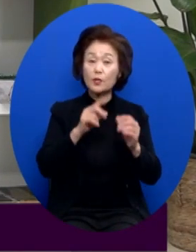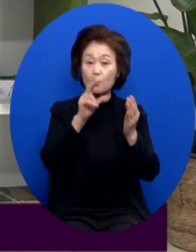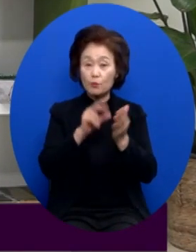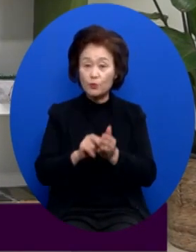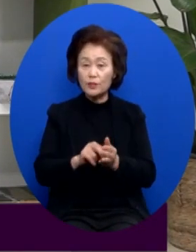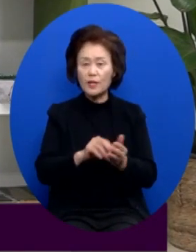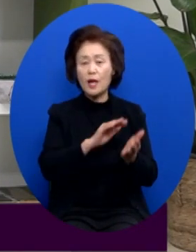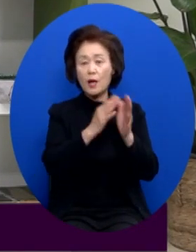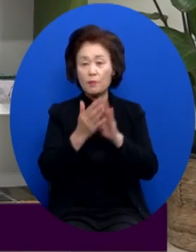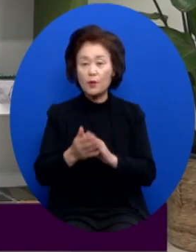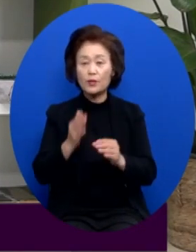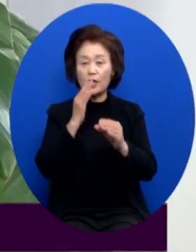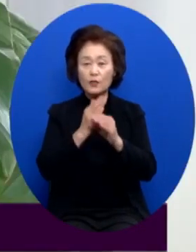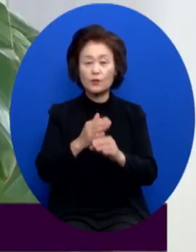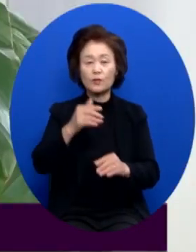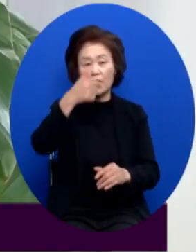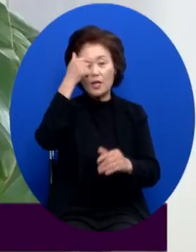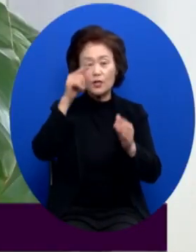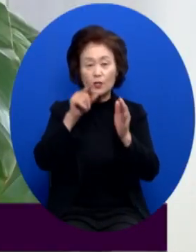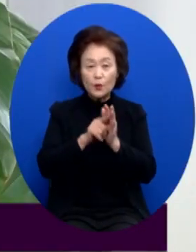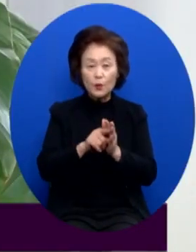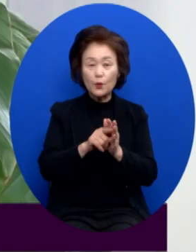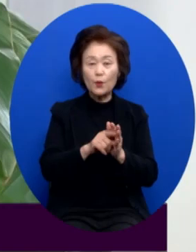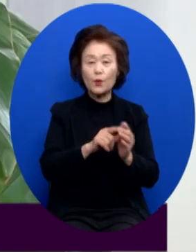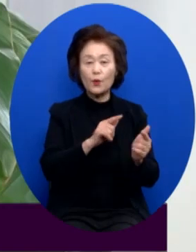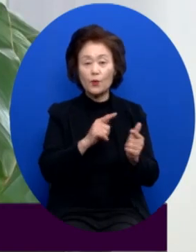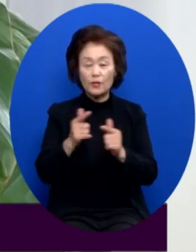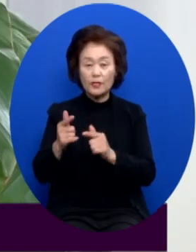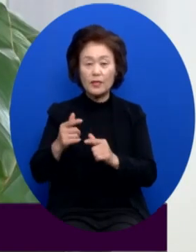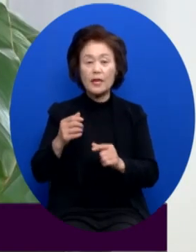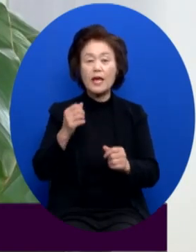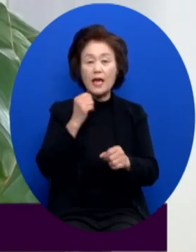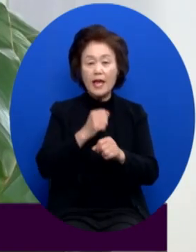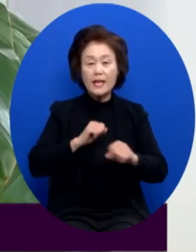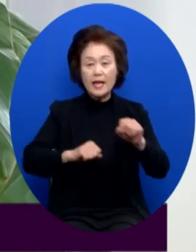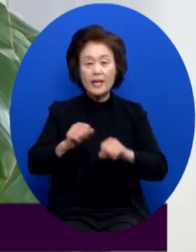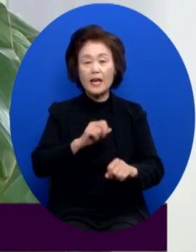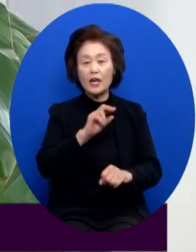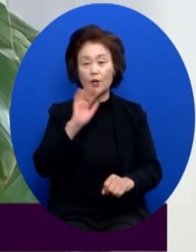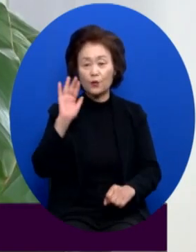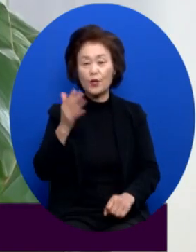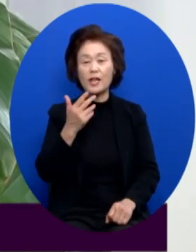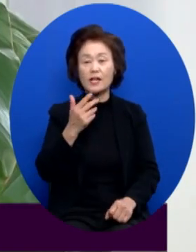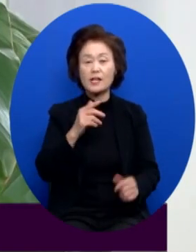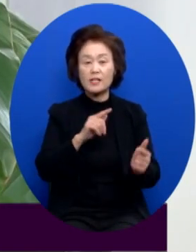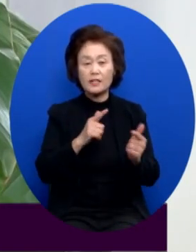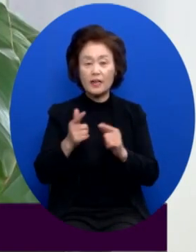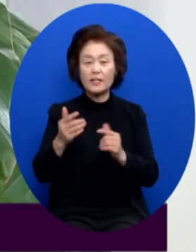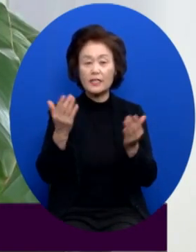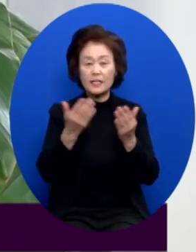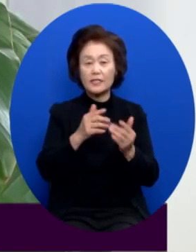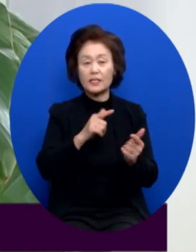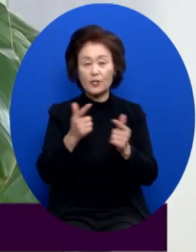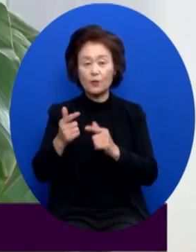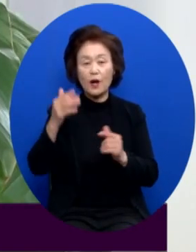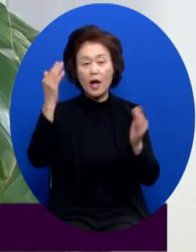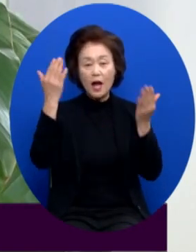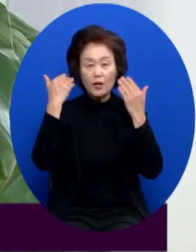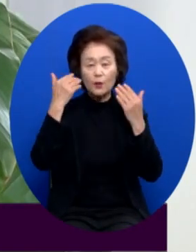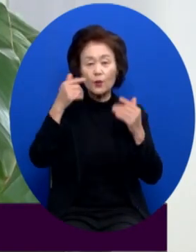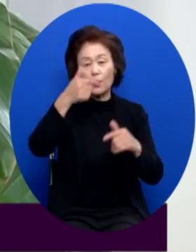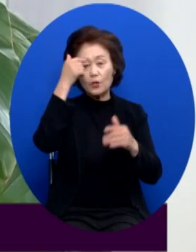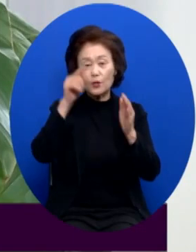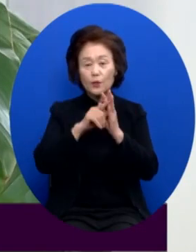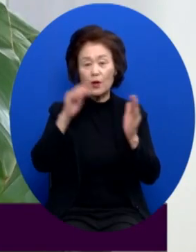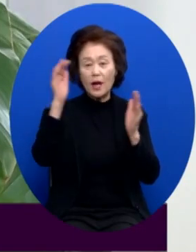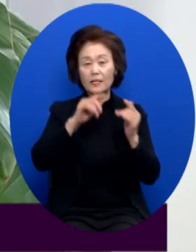it seems like it's a good time for Christian schools and Christian school associations to unite and to work together. And